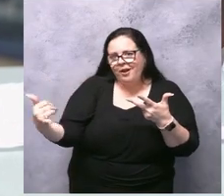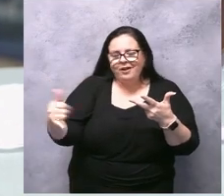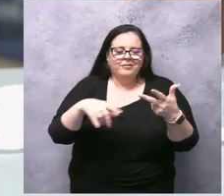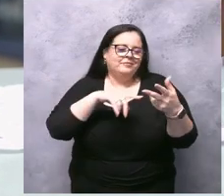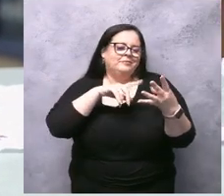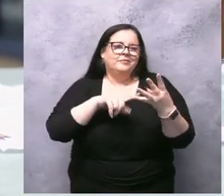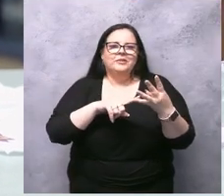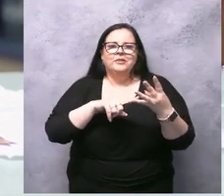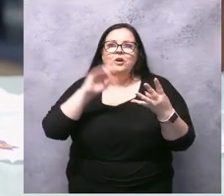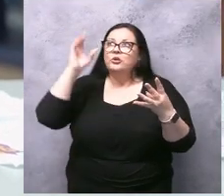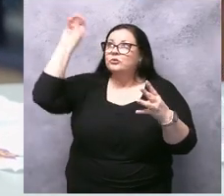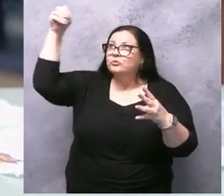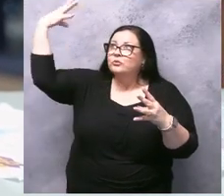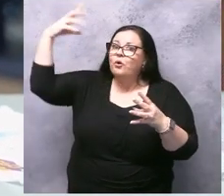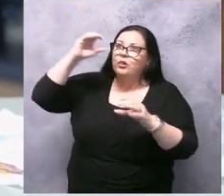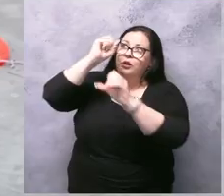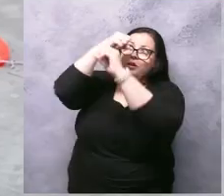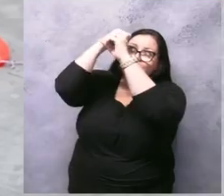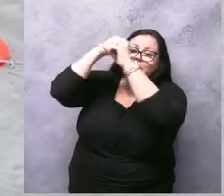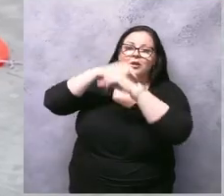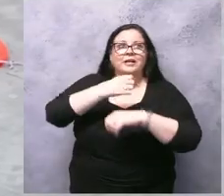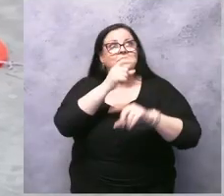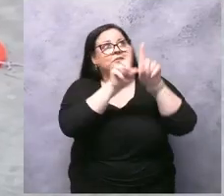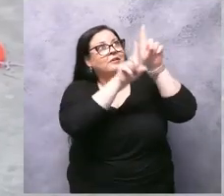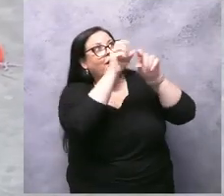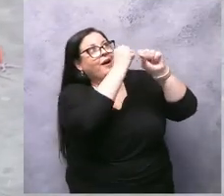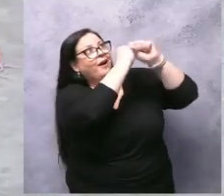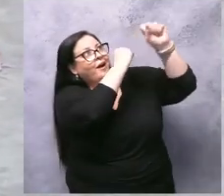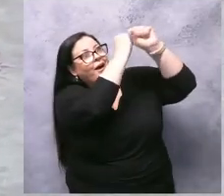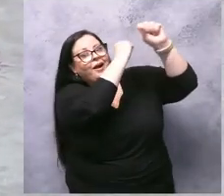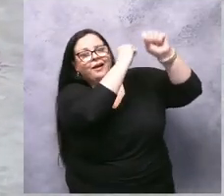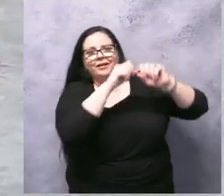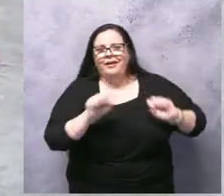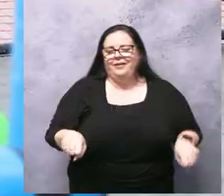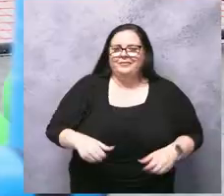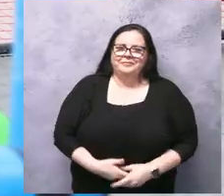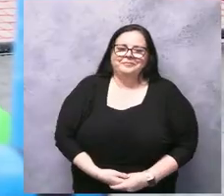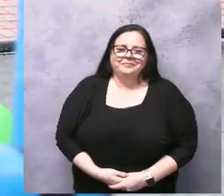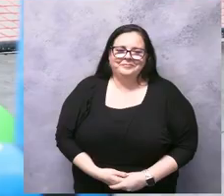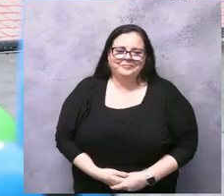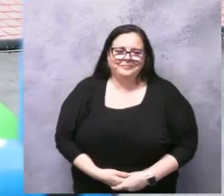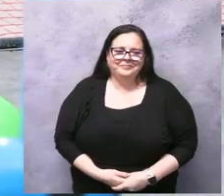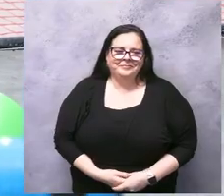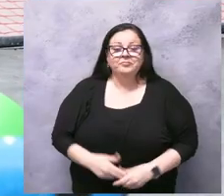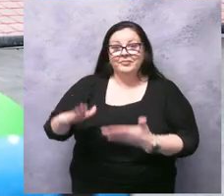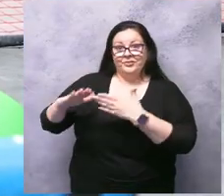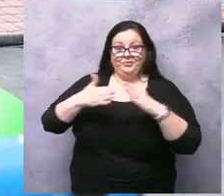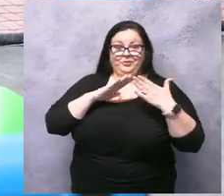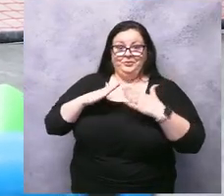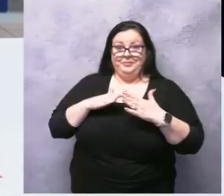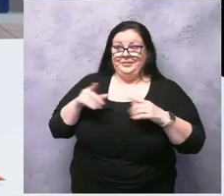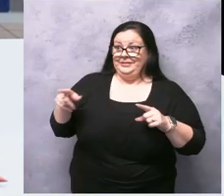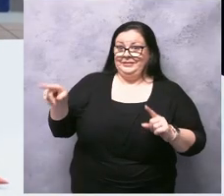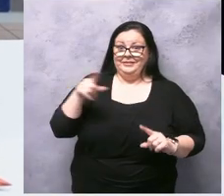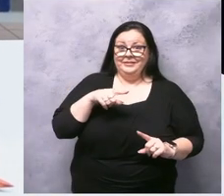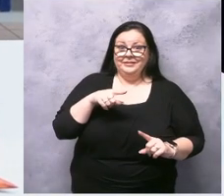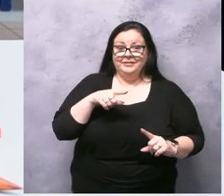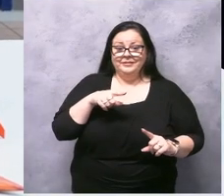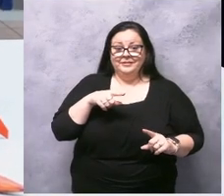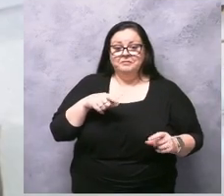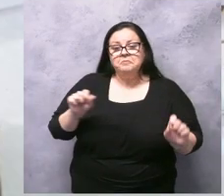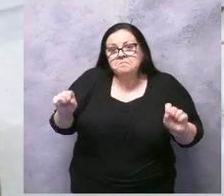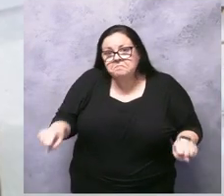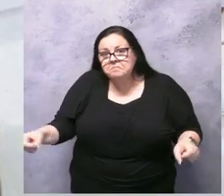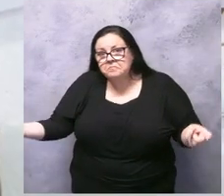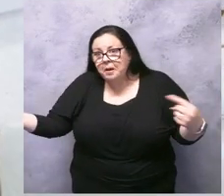binoculars and telescopes. The community is able to come and